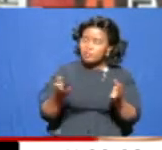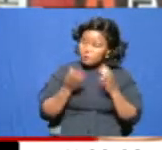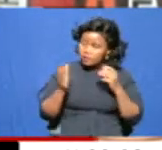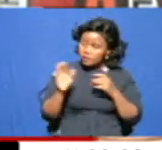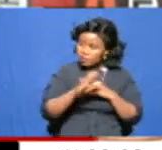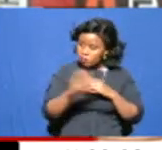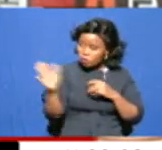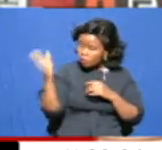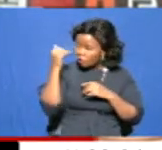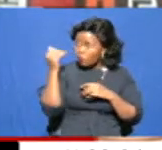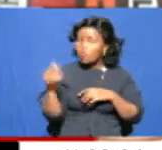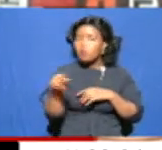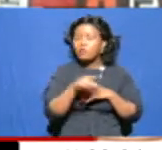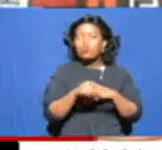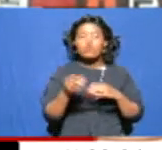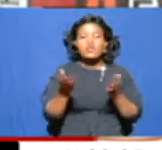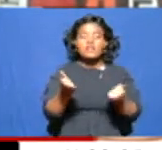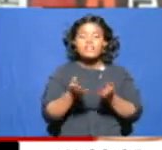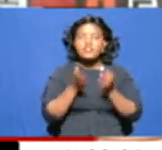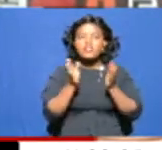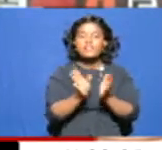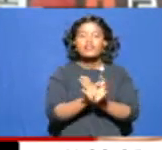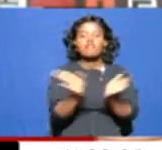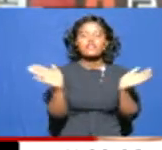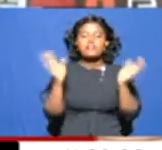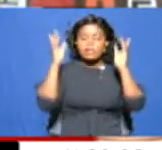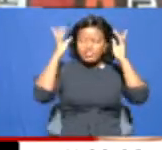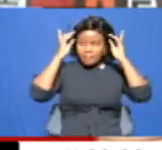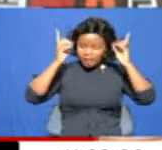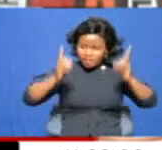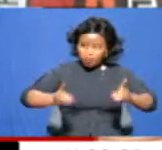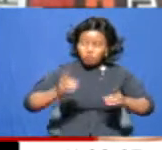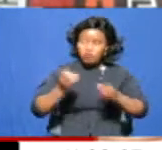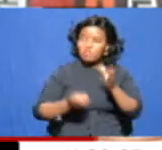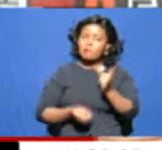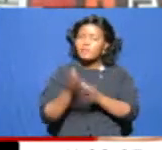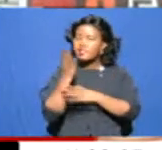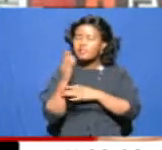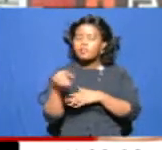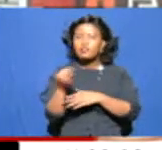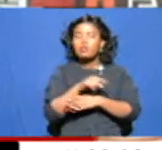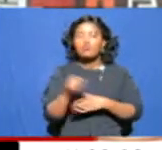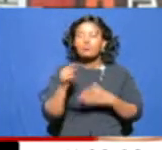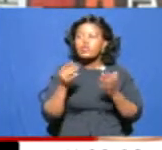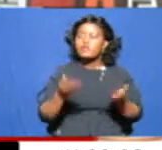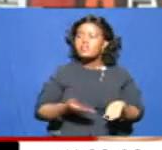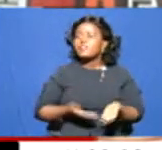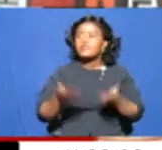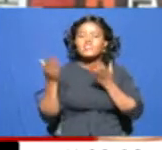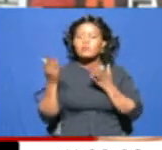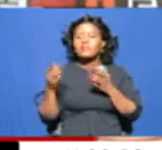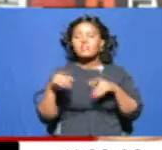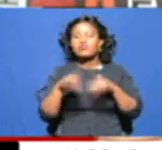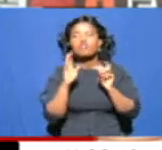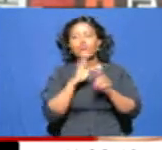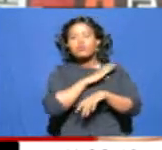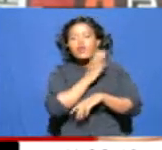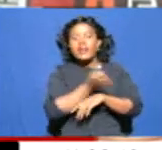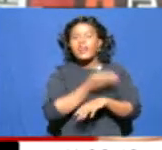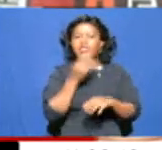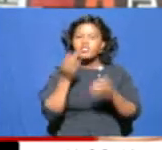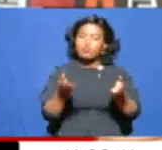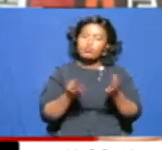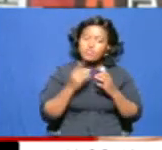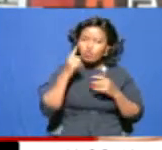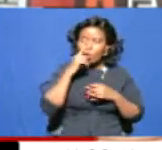need diversity in the decision making that we are making. How do we transport you? What's your energy that you need in your